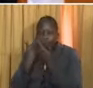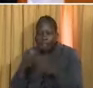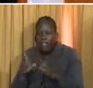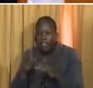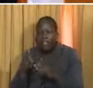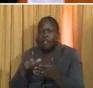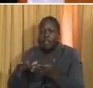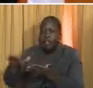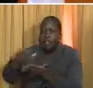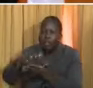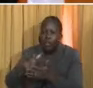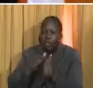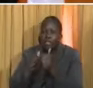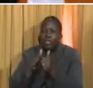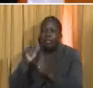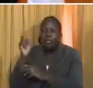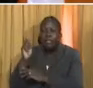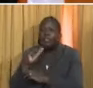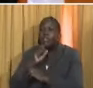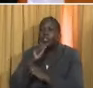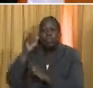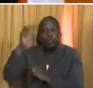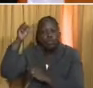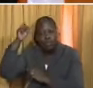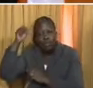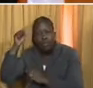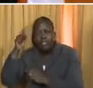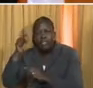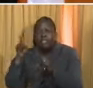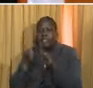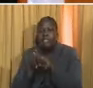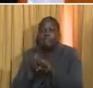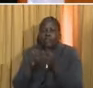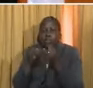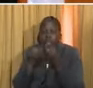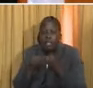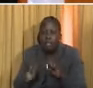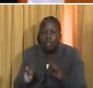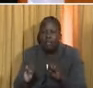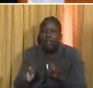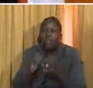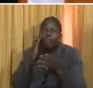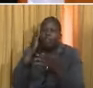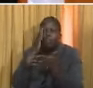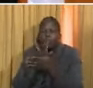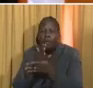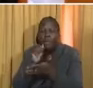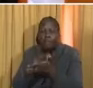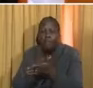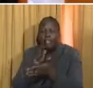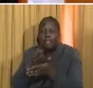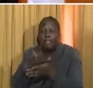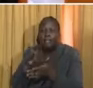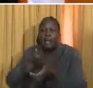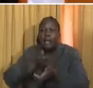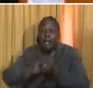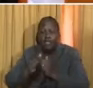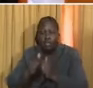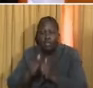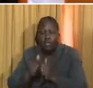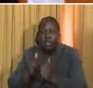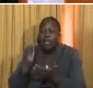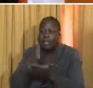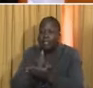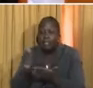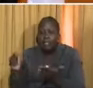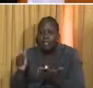was not qualified qua president to initiate it, confirming that his actions, the Gazette notices and so